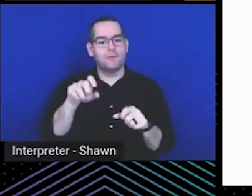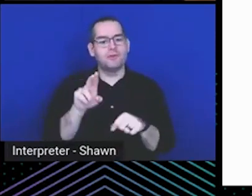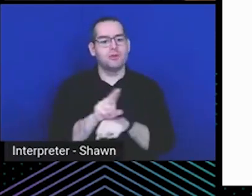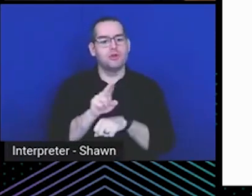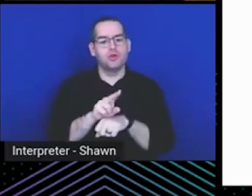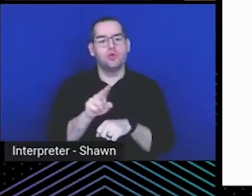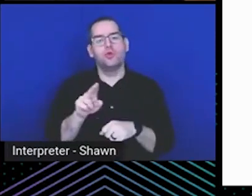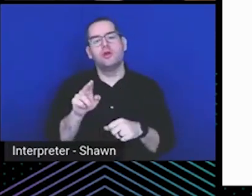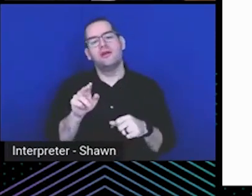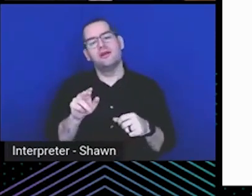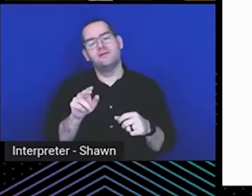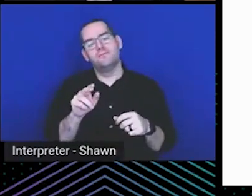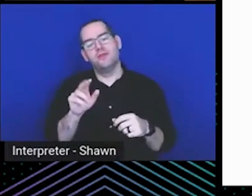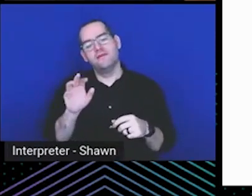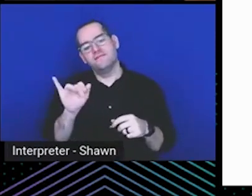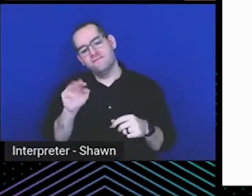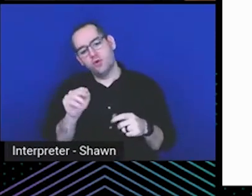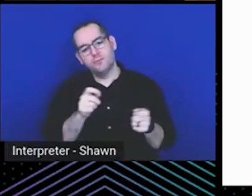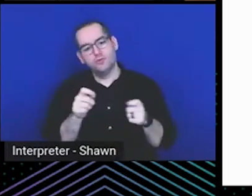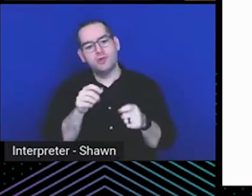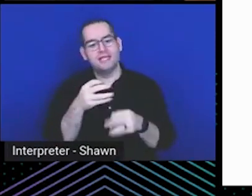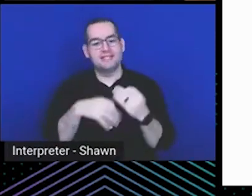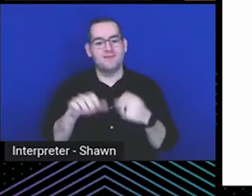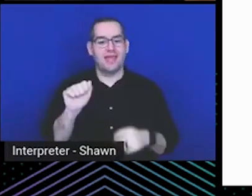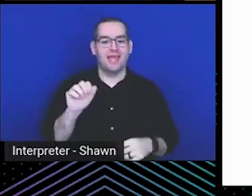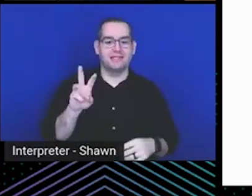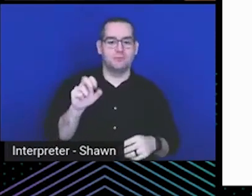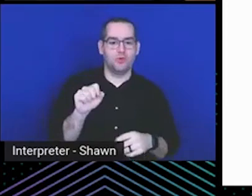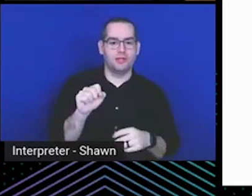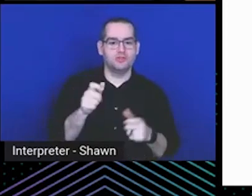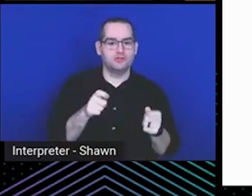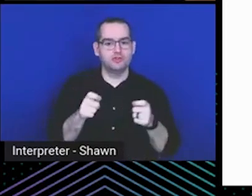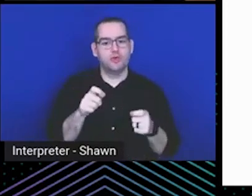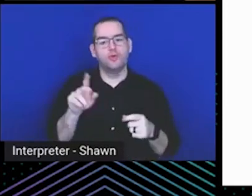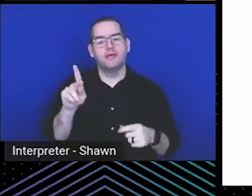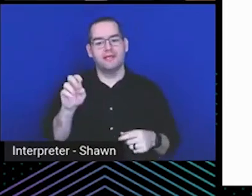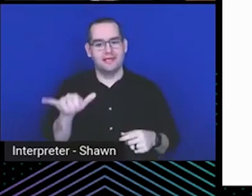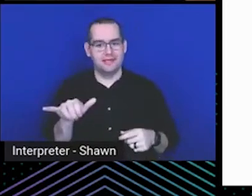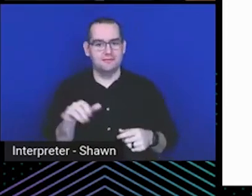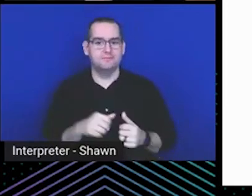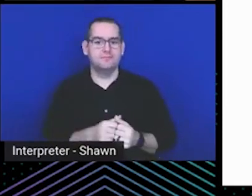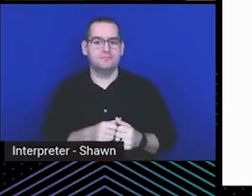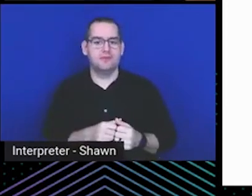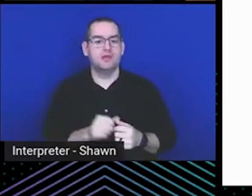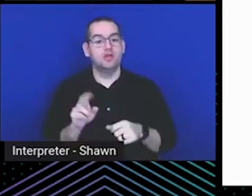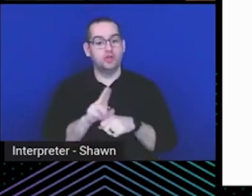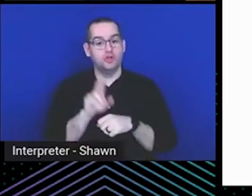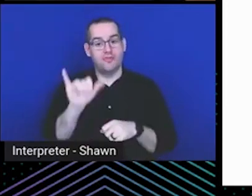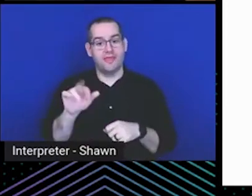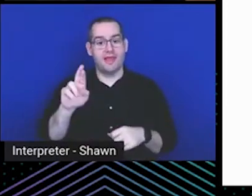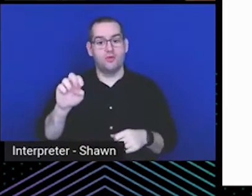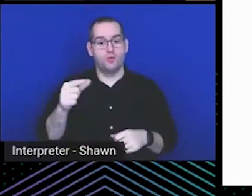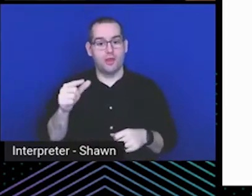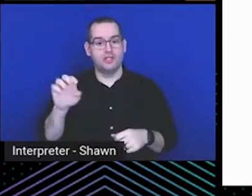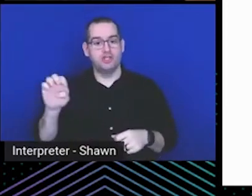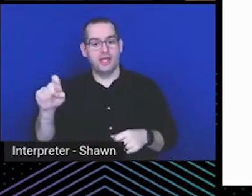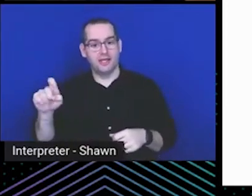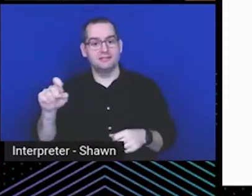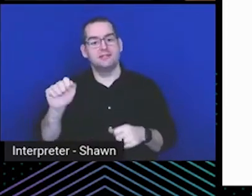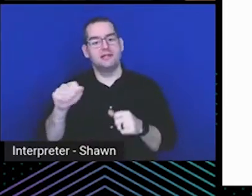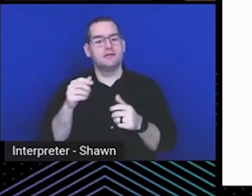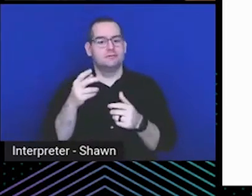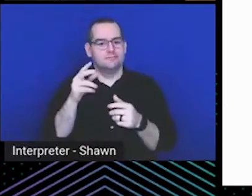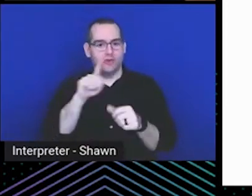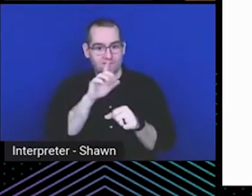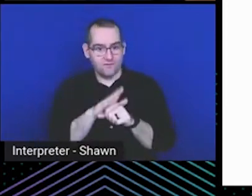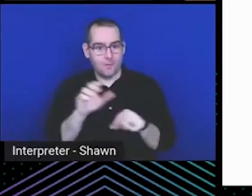firm controlled instead of an AWS controlled key. And by using this regex, we can confirm that the alias